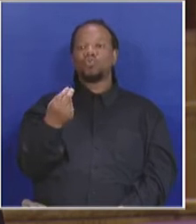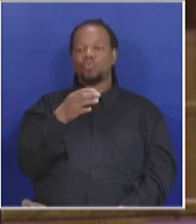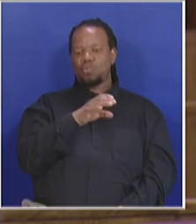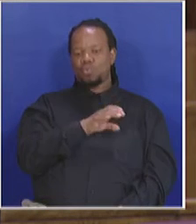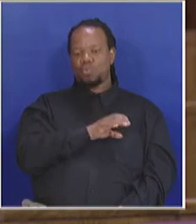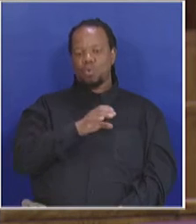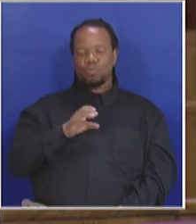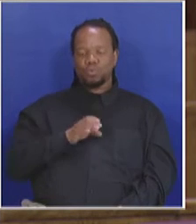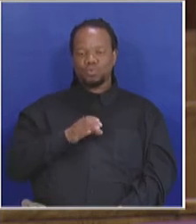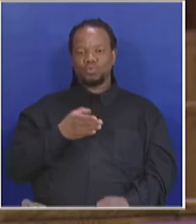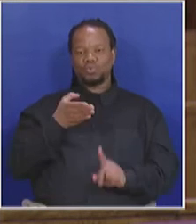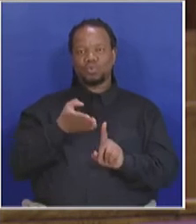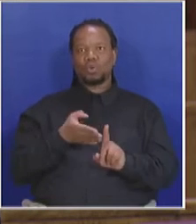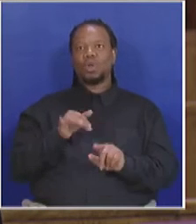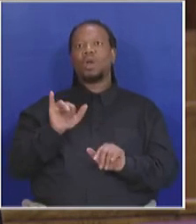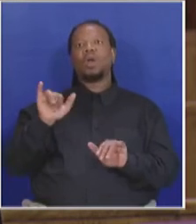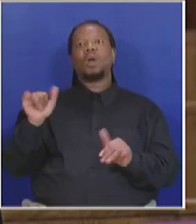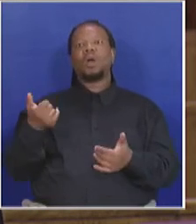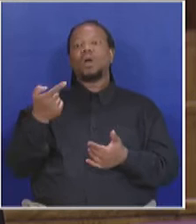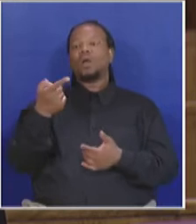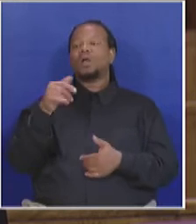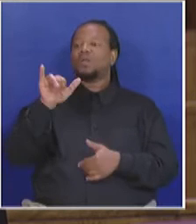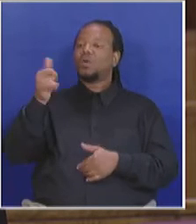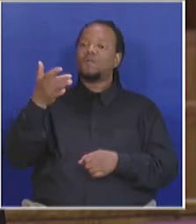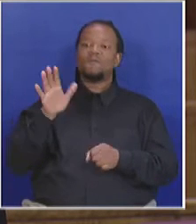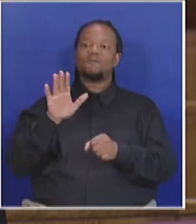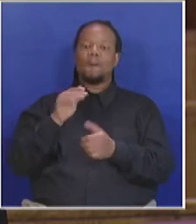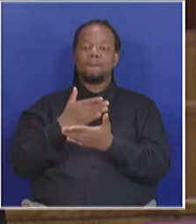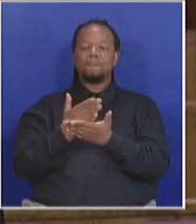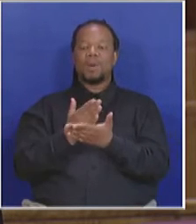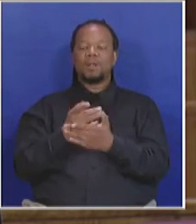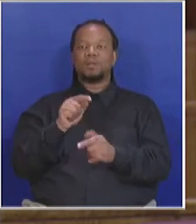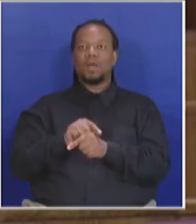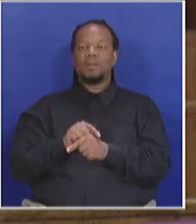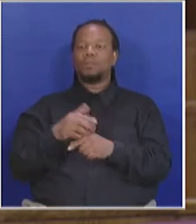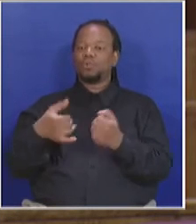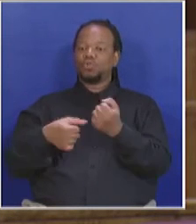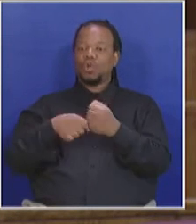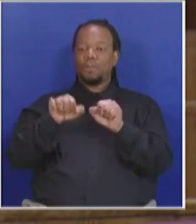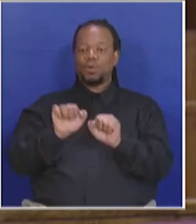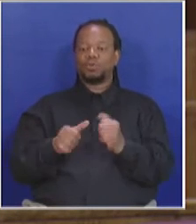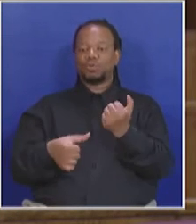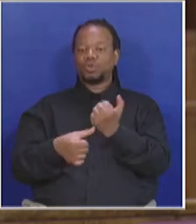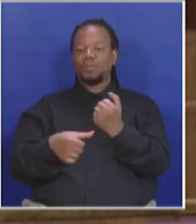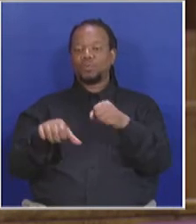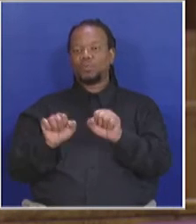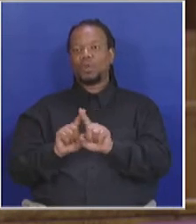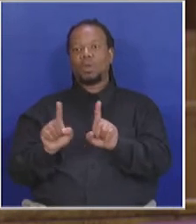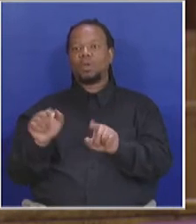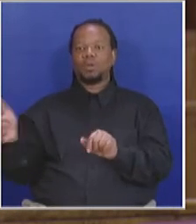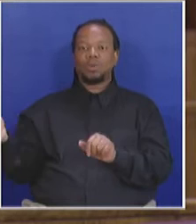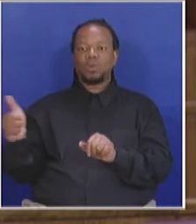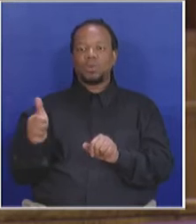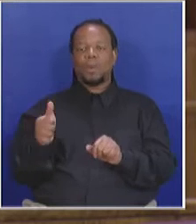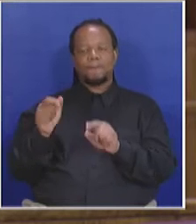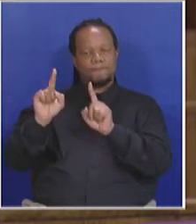the Commission is comprised of 24 part-time external commissioners, a chairperson and a deputy, appointed on the basis of their